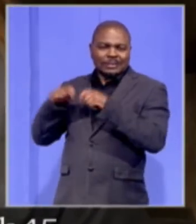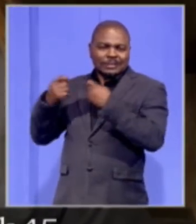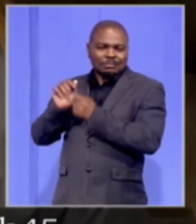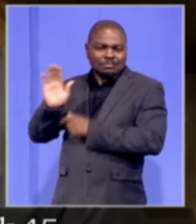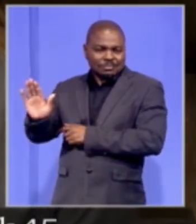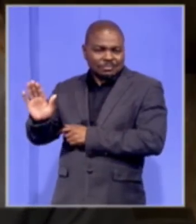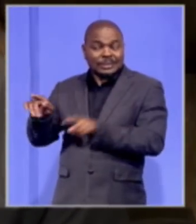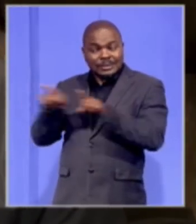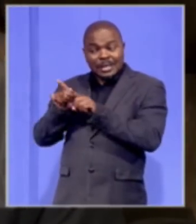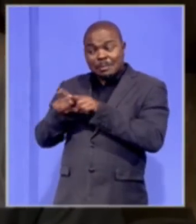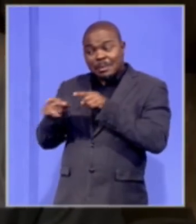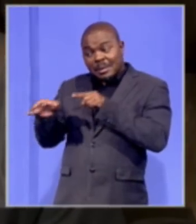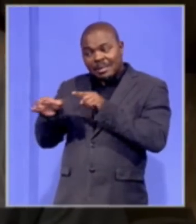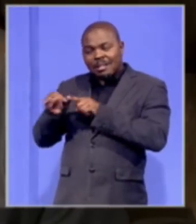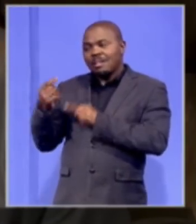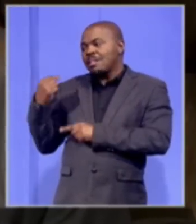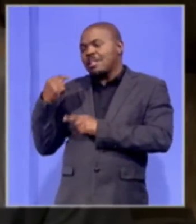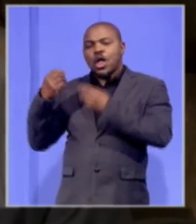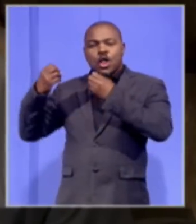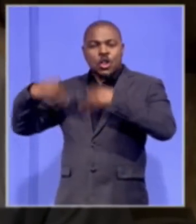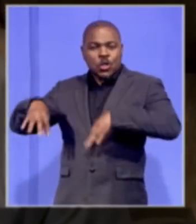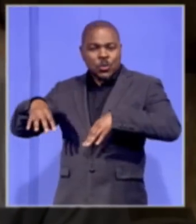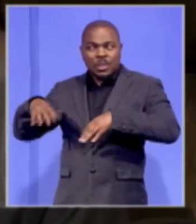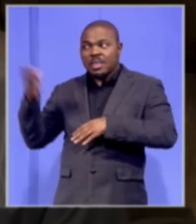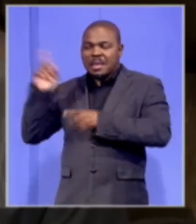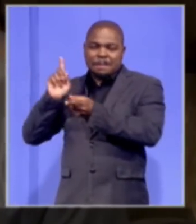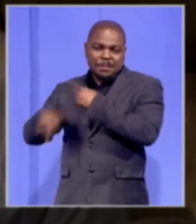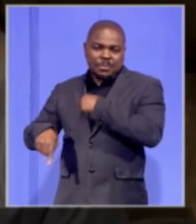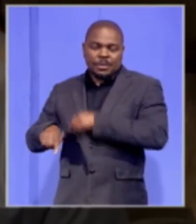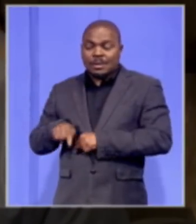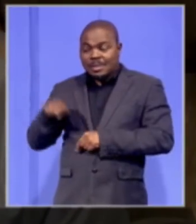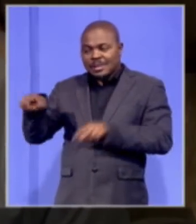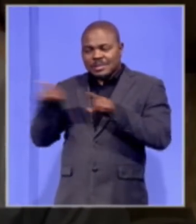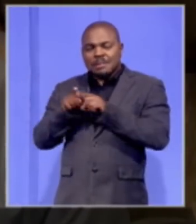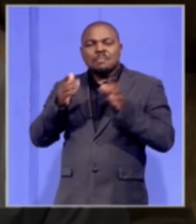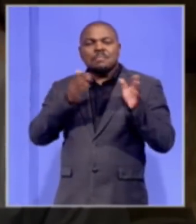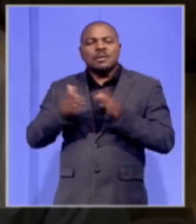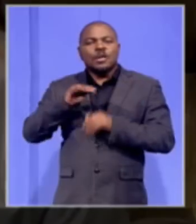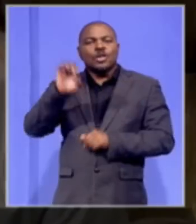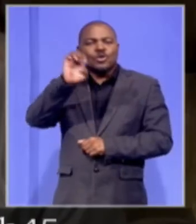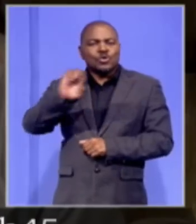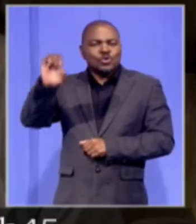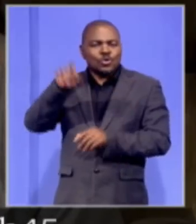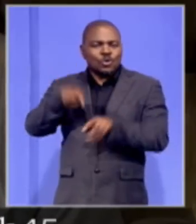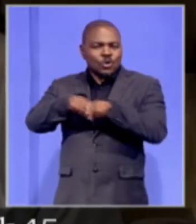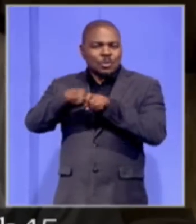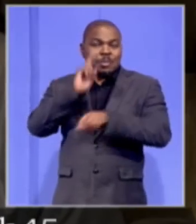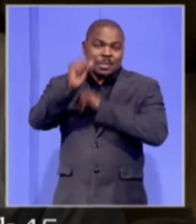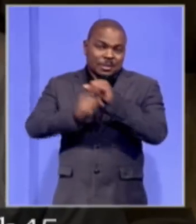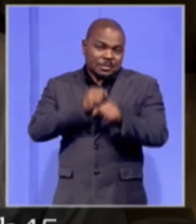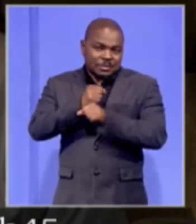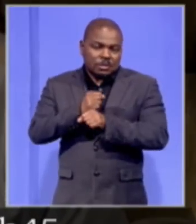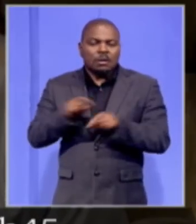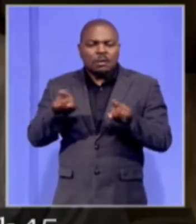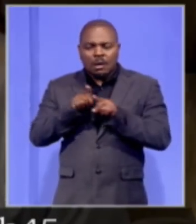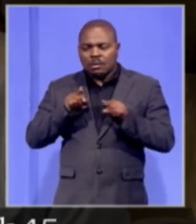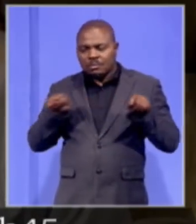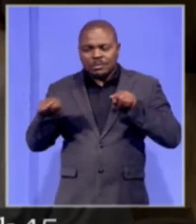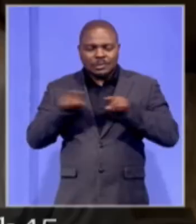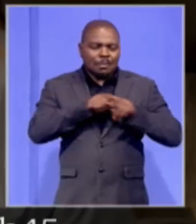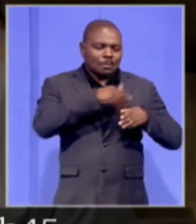that also just recently lost. You know, they're also preparing for the Euros, which is also next year. So it's a process for both of